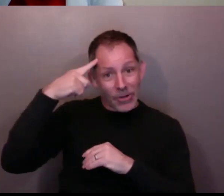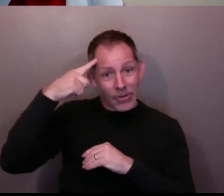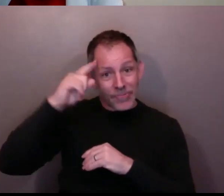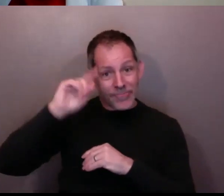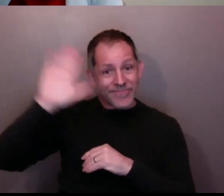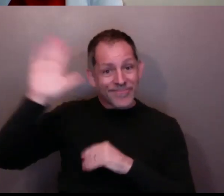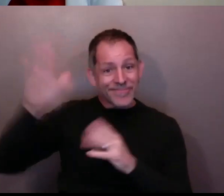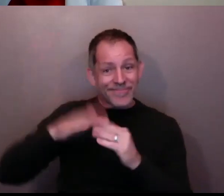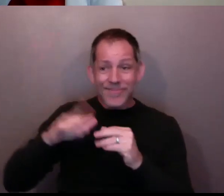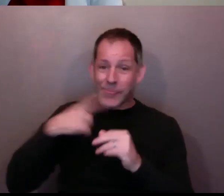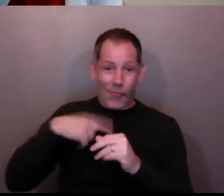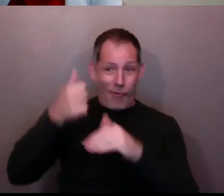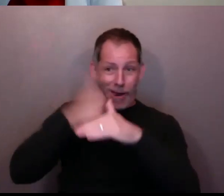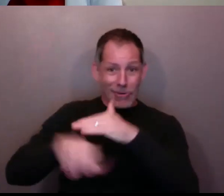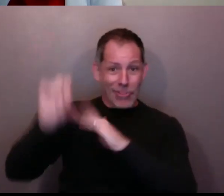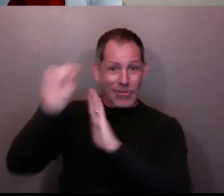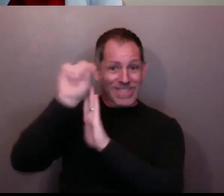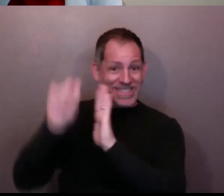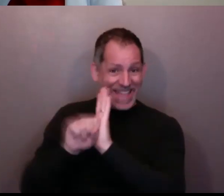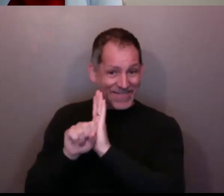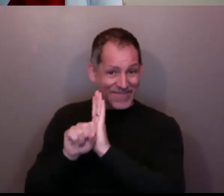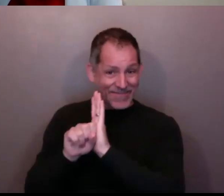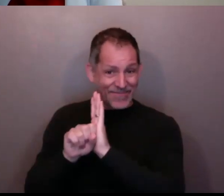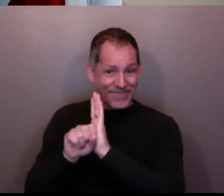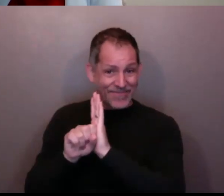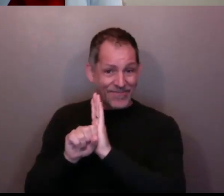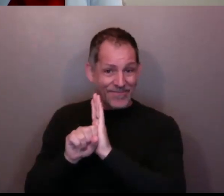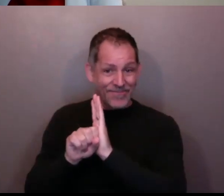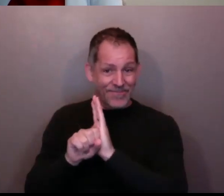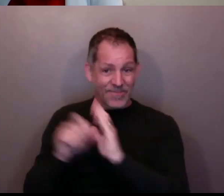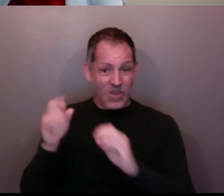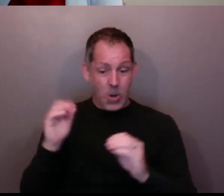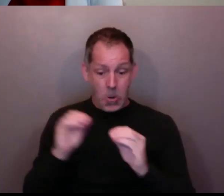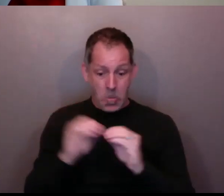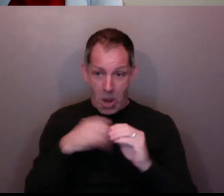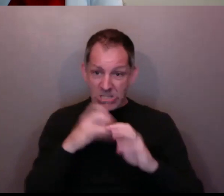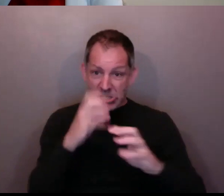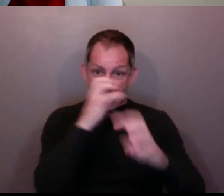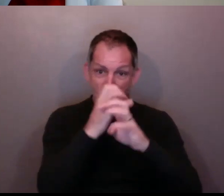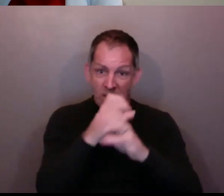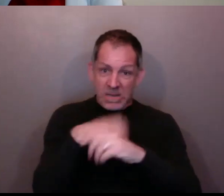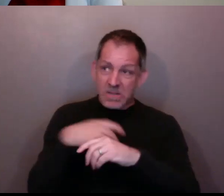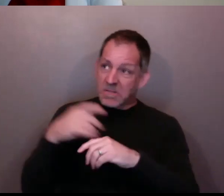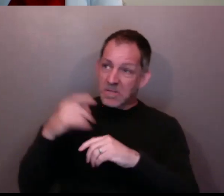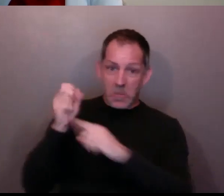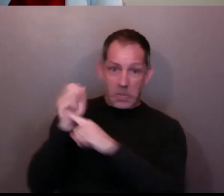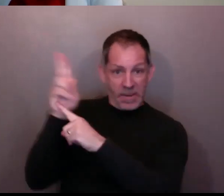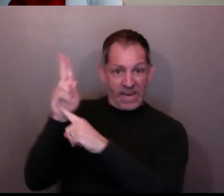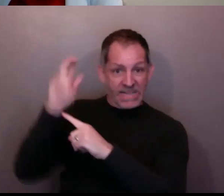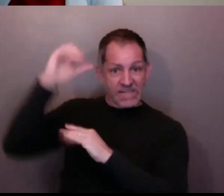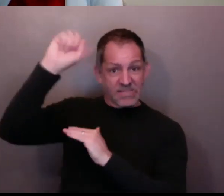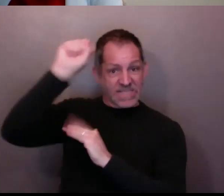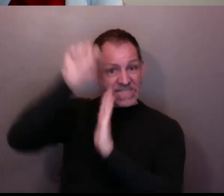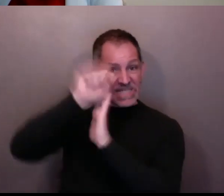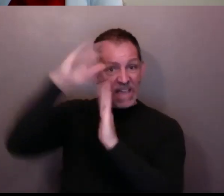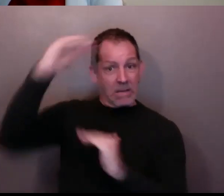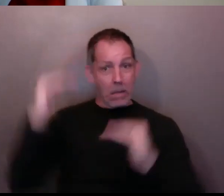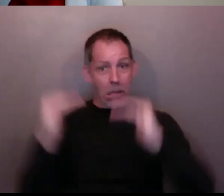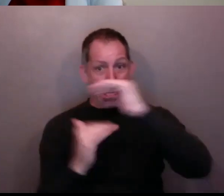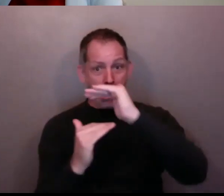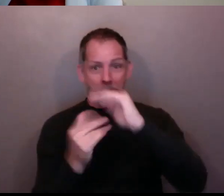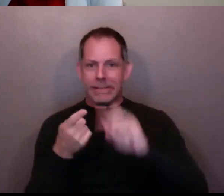less restrictive than, there can be no indoor person-to-person visitation in long-term